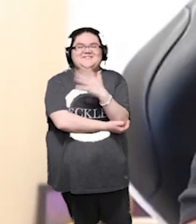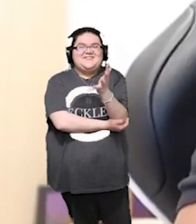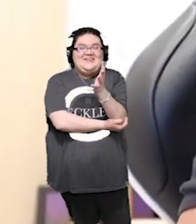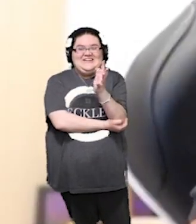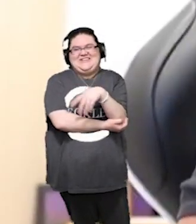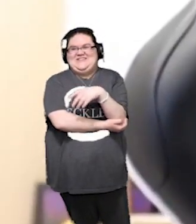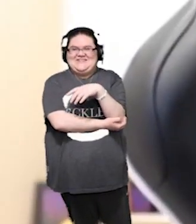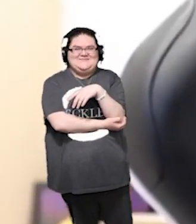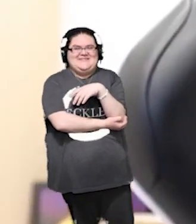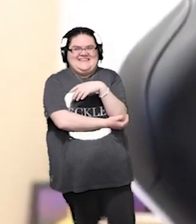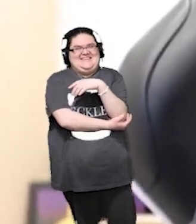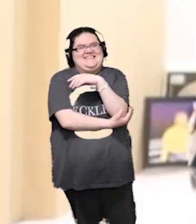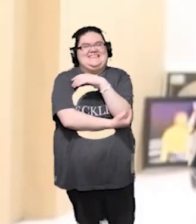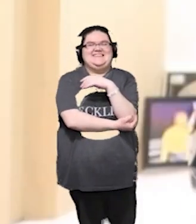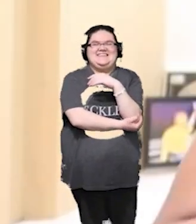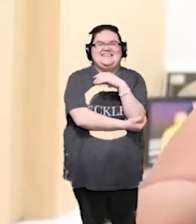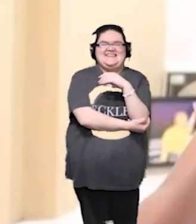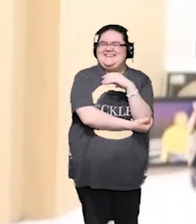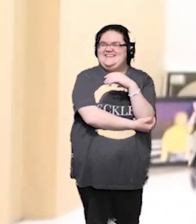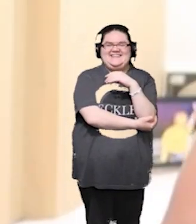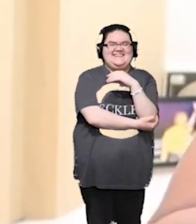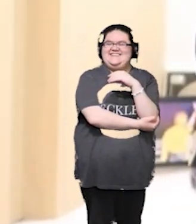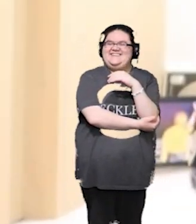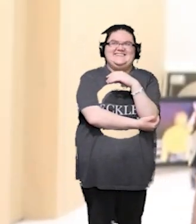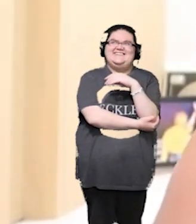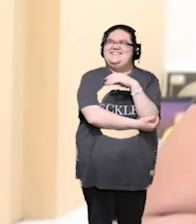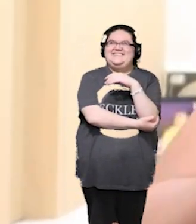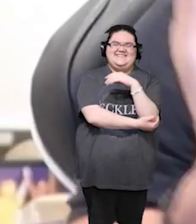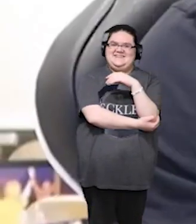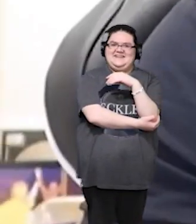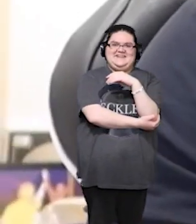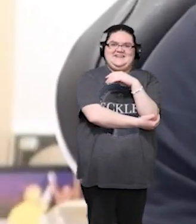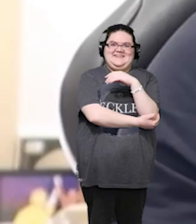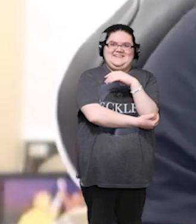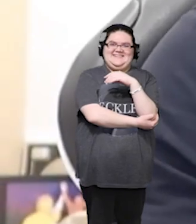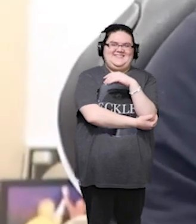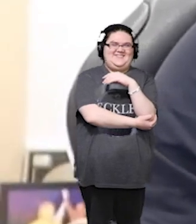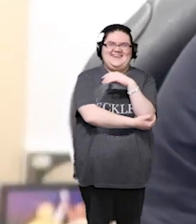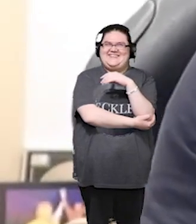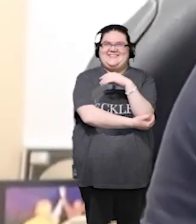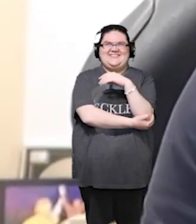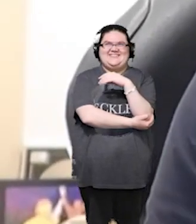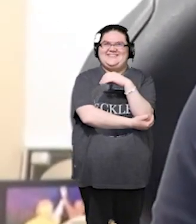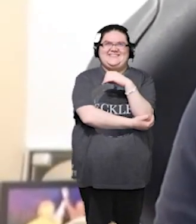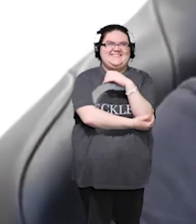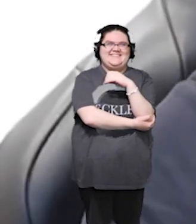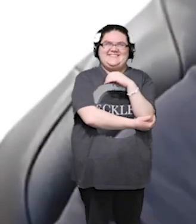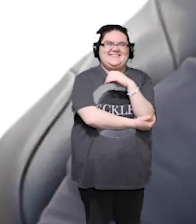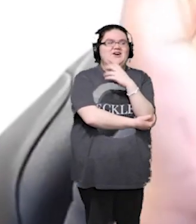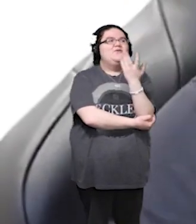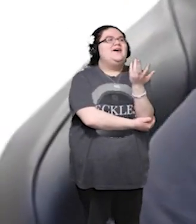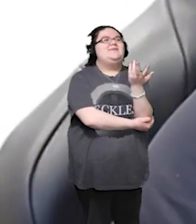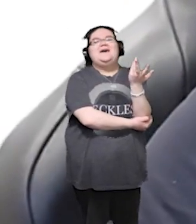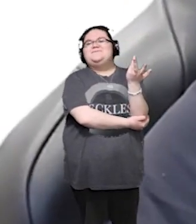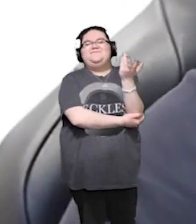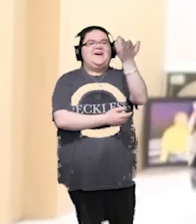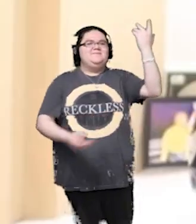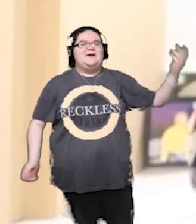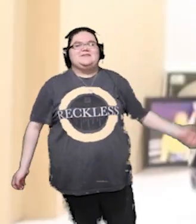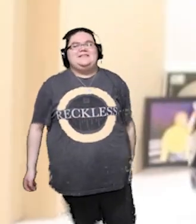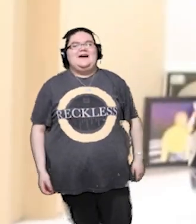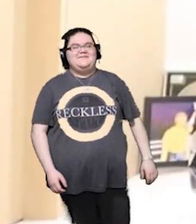Of course you would. I'm so down. Of course you would be. This should be law. Come on. All men and all